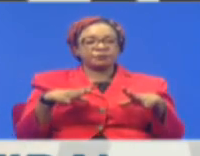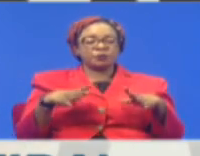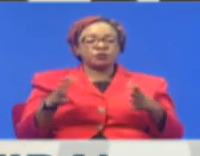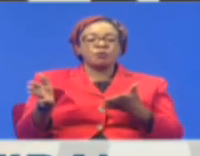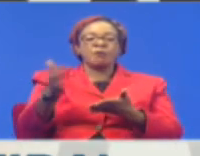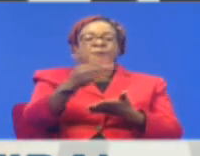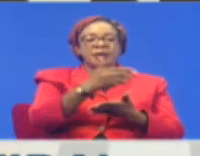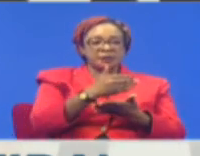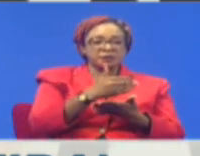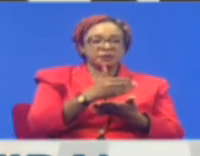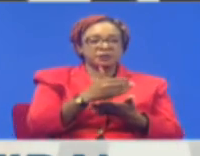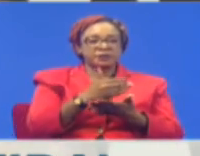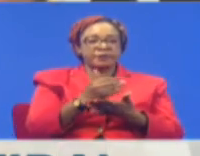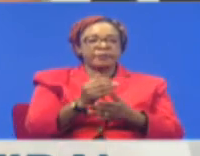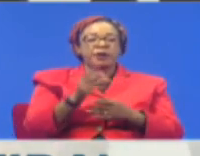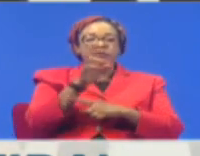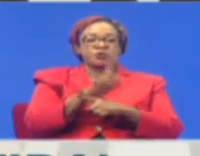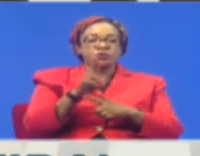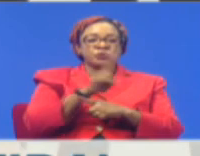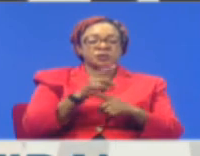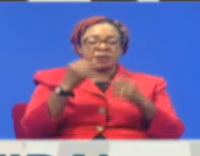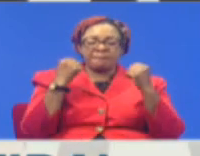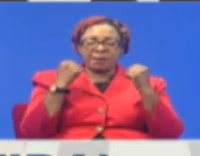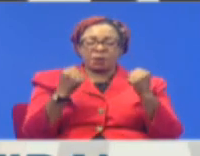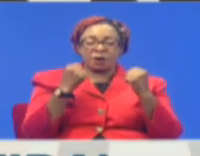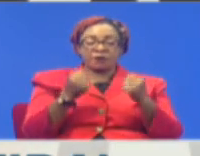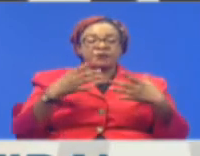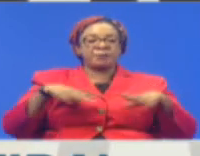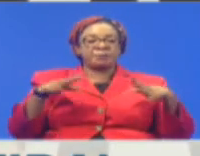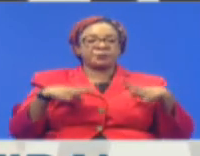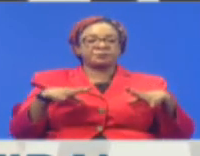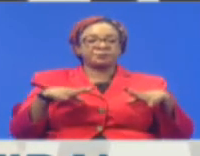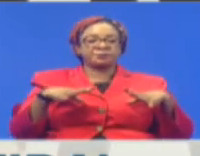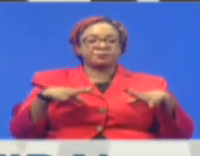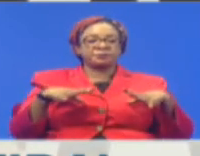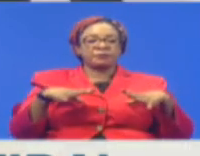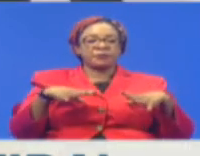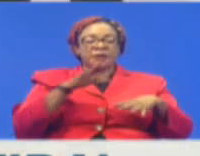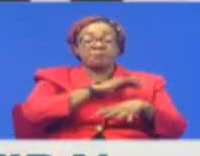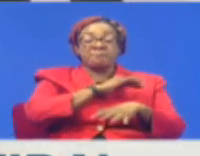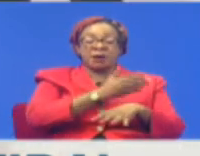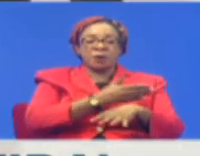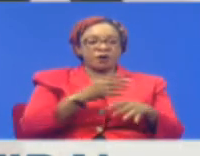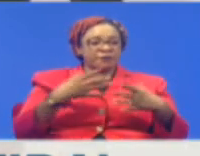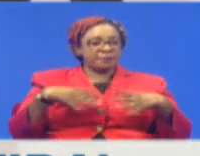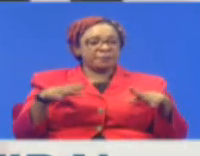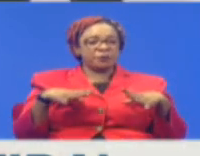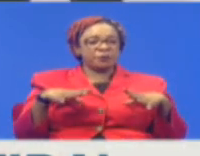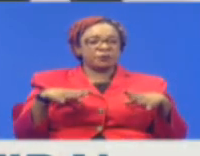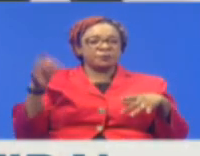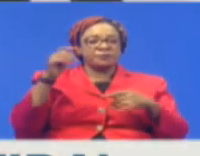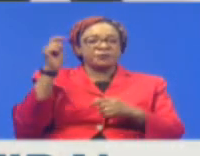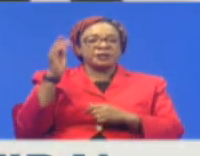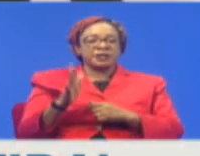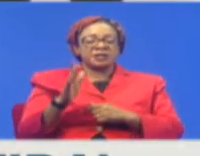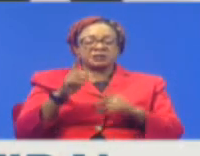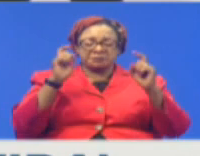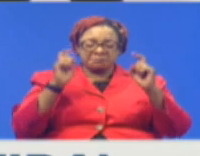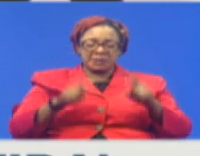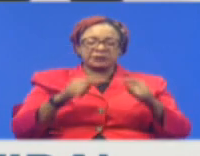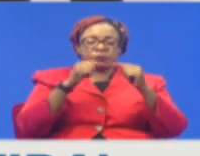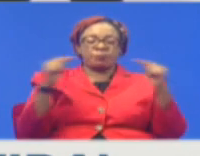mobilize and use the power of the people. It is the power of the people. Kenyans must reject